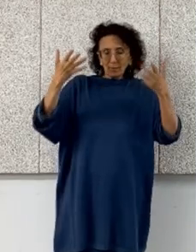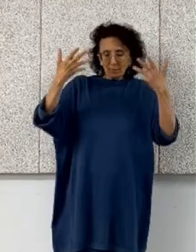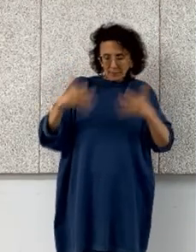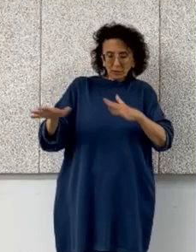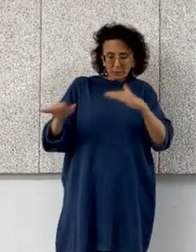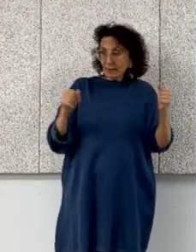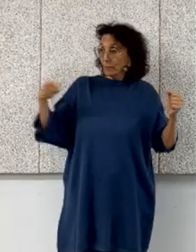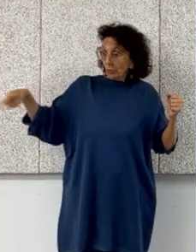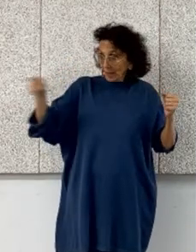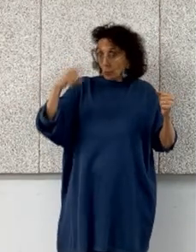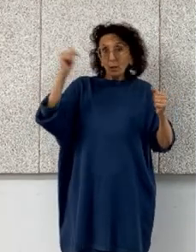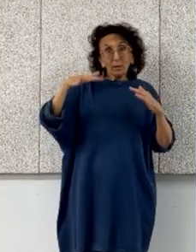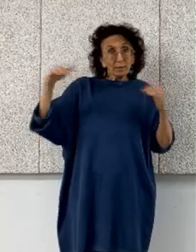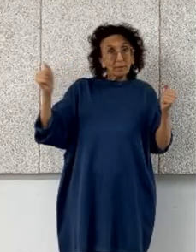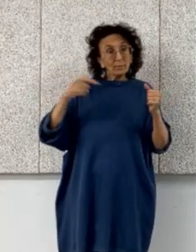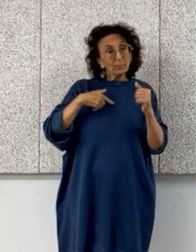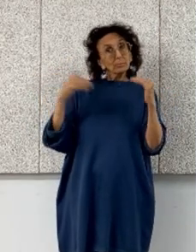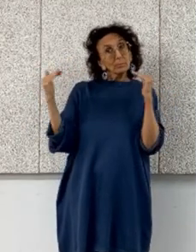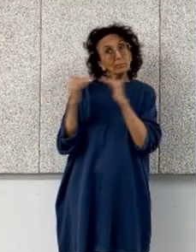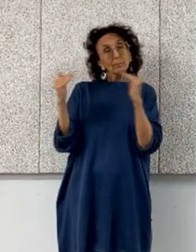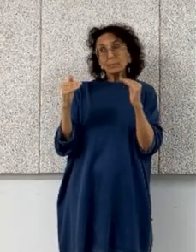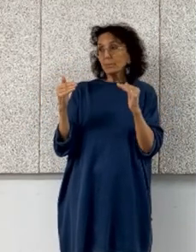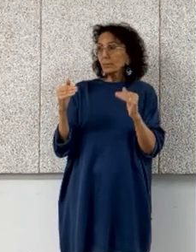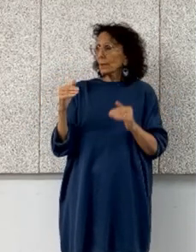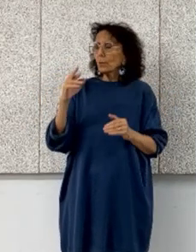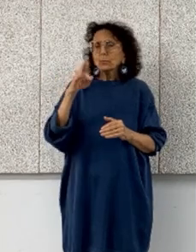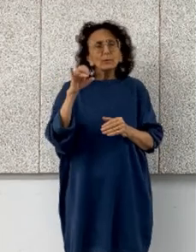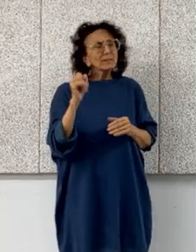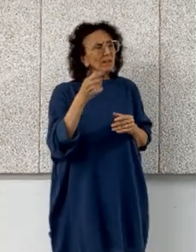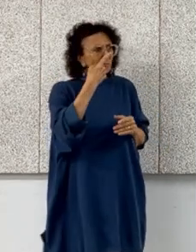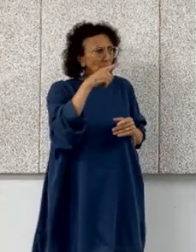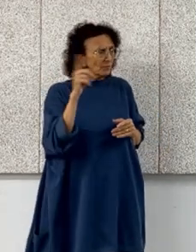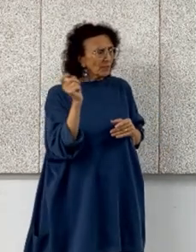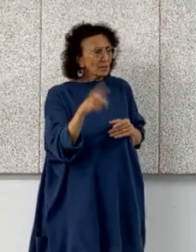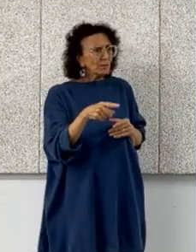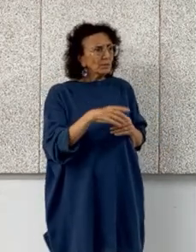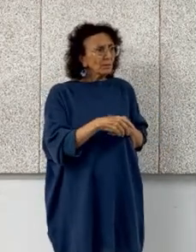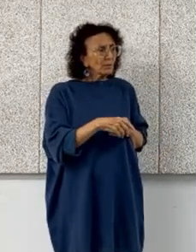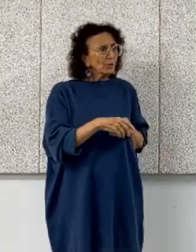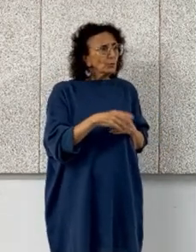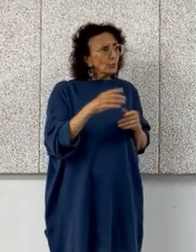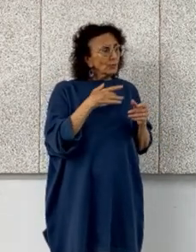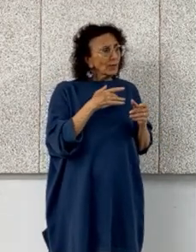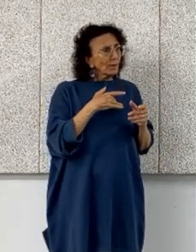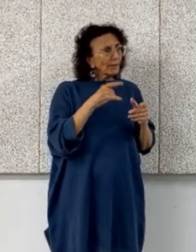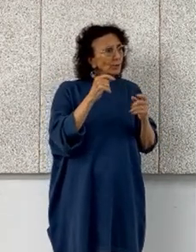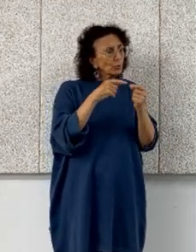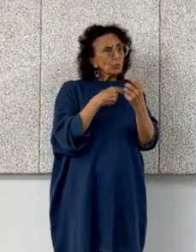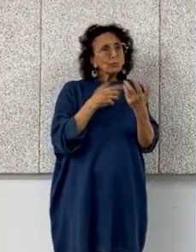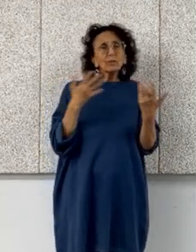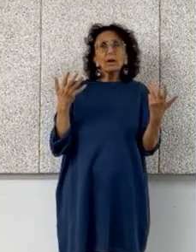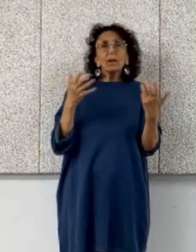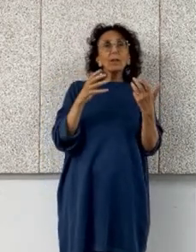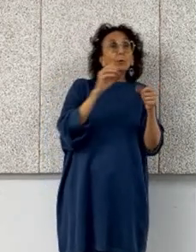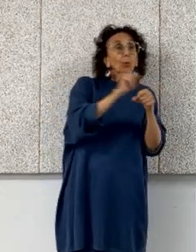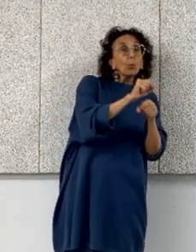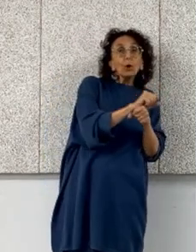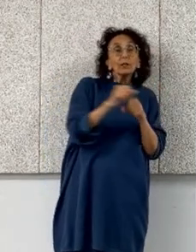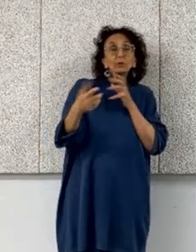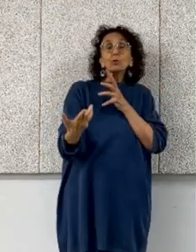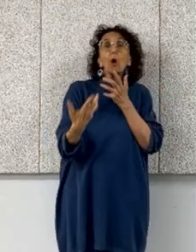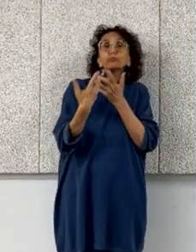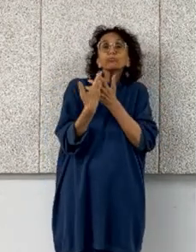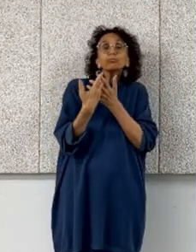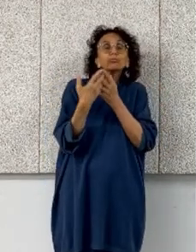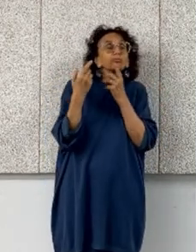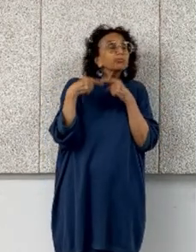Sorry. No, no, please. Well, I was gonna ask you, because you said that you feel like that you're in such alignment with the work right now, you know,